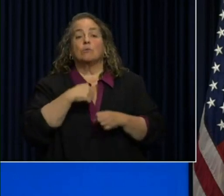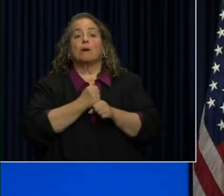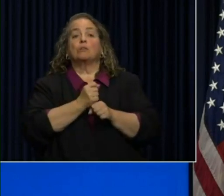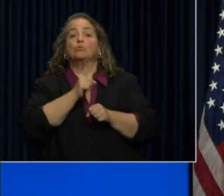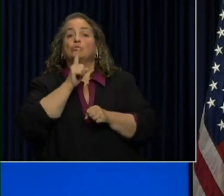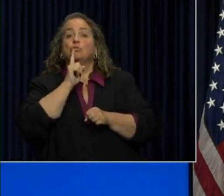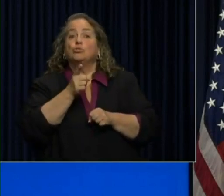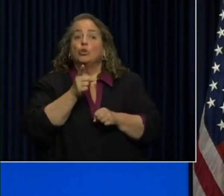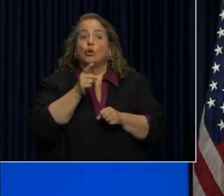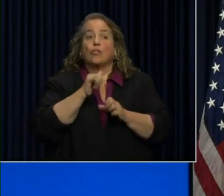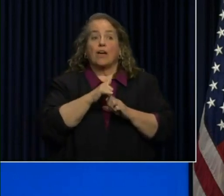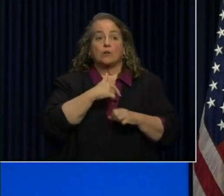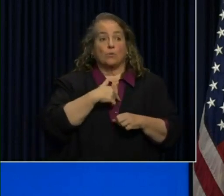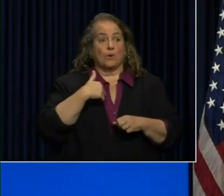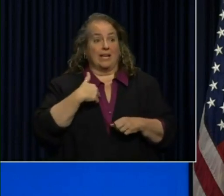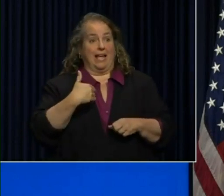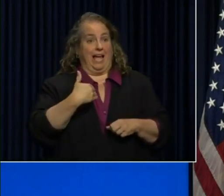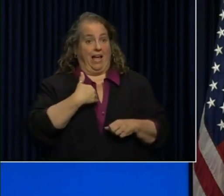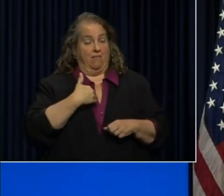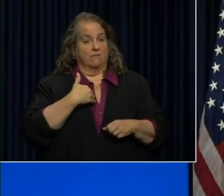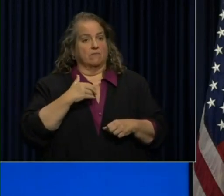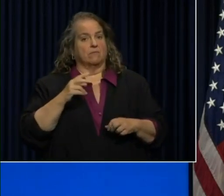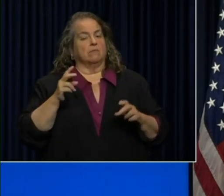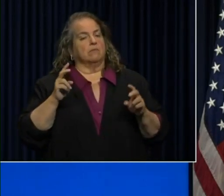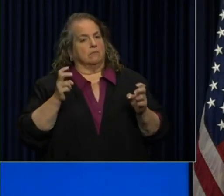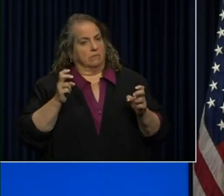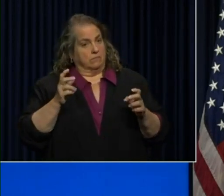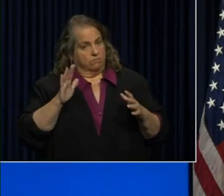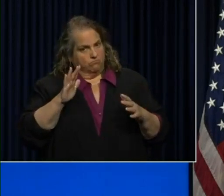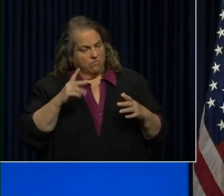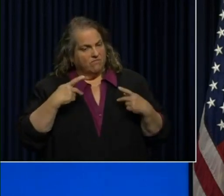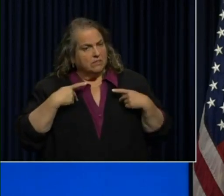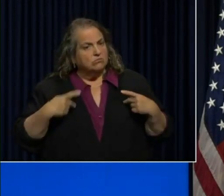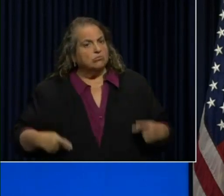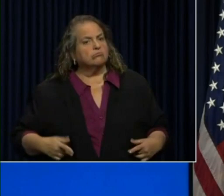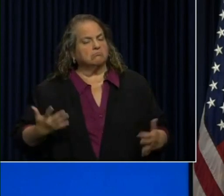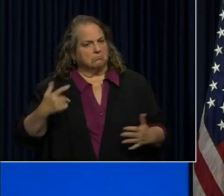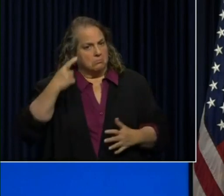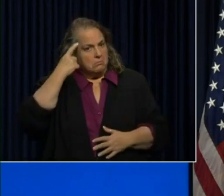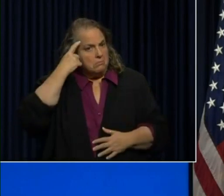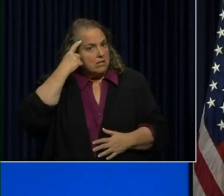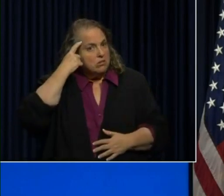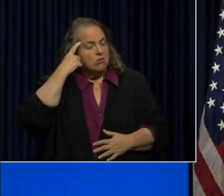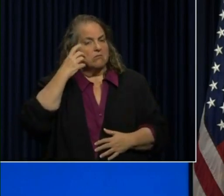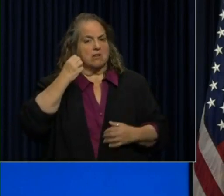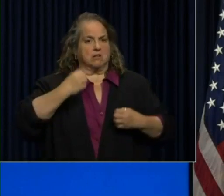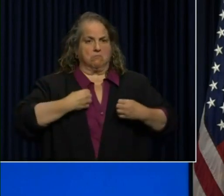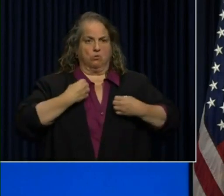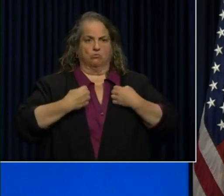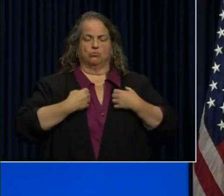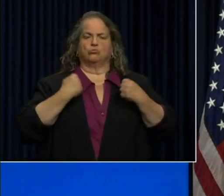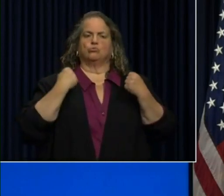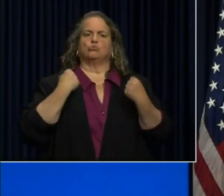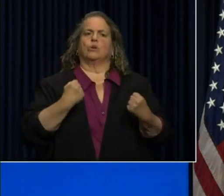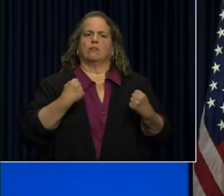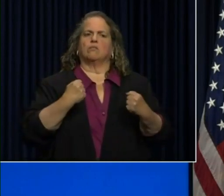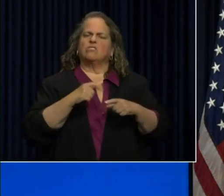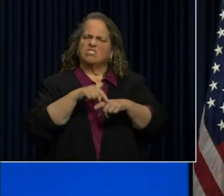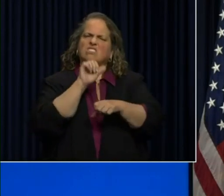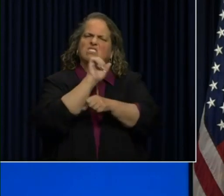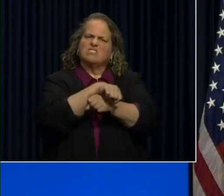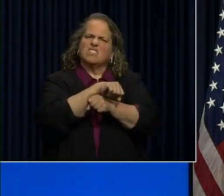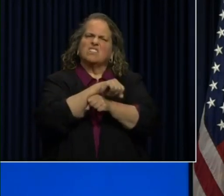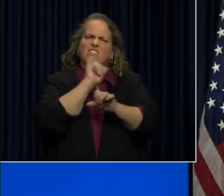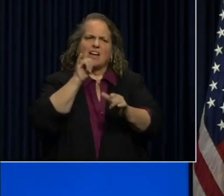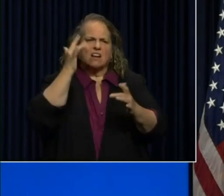sure that we have the physical, mental, and emotional strength to defeat the coronavirus. It's